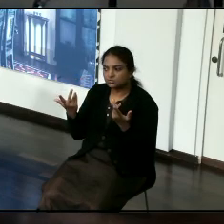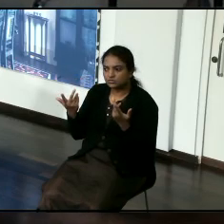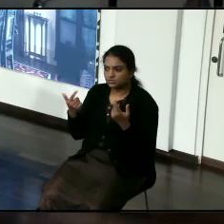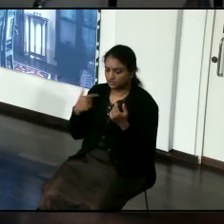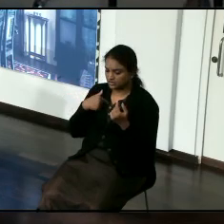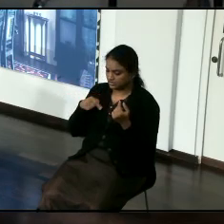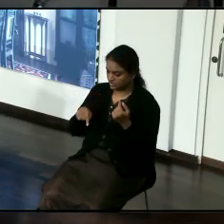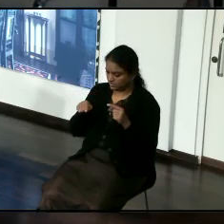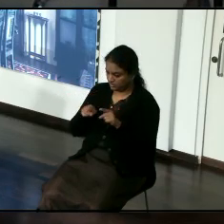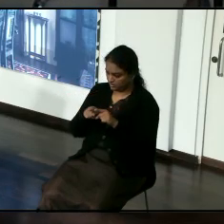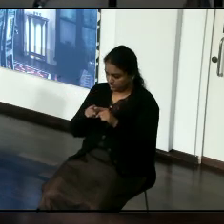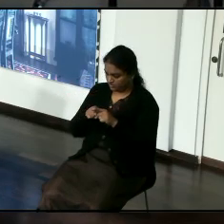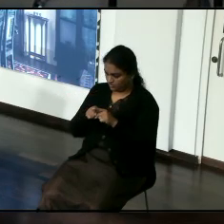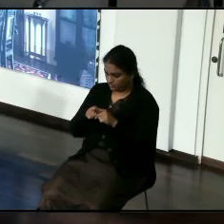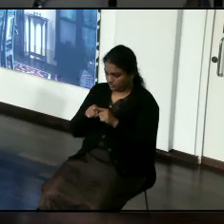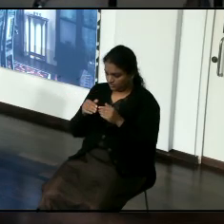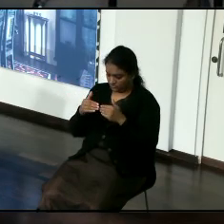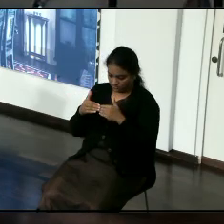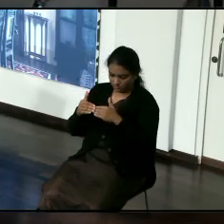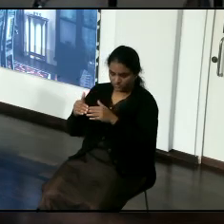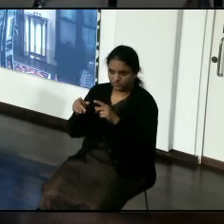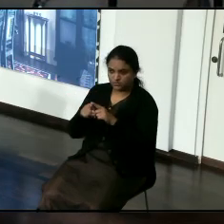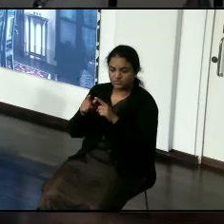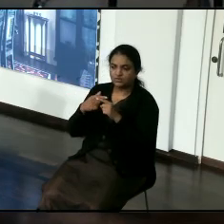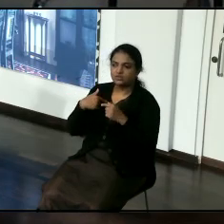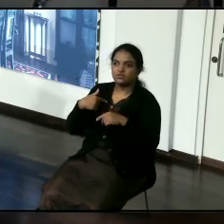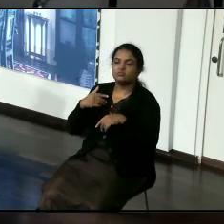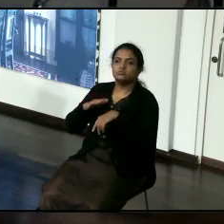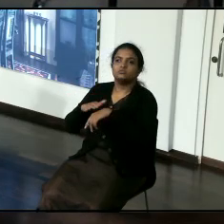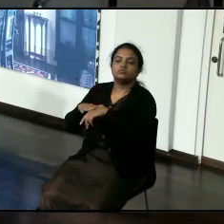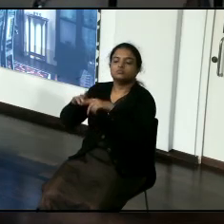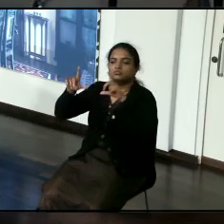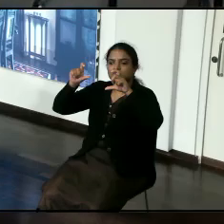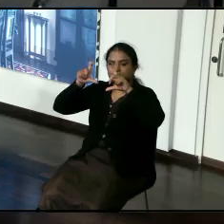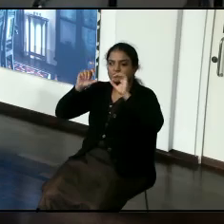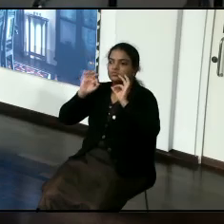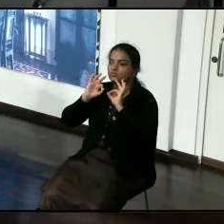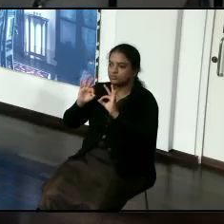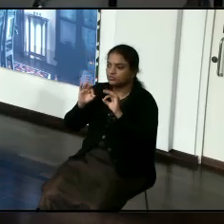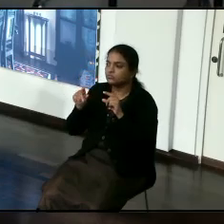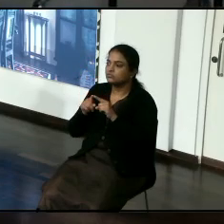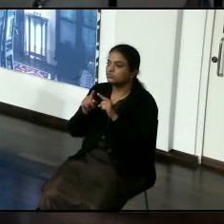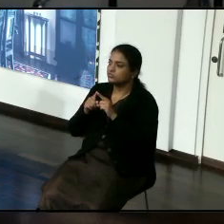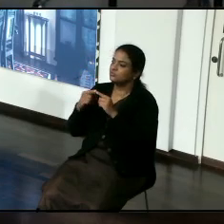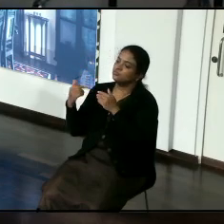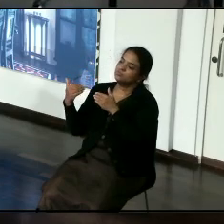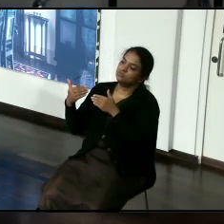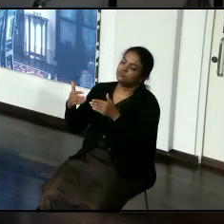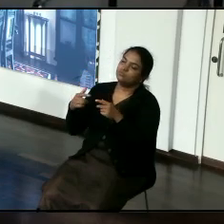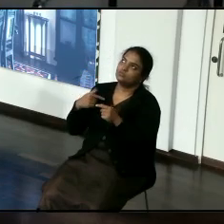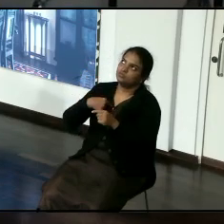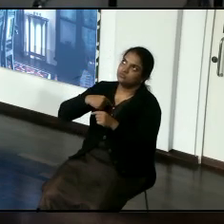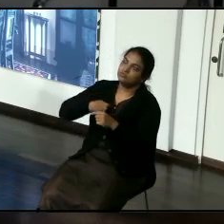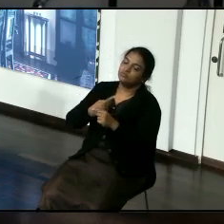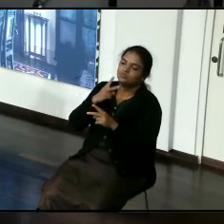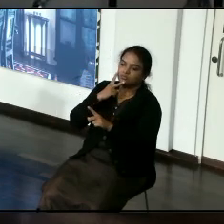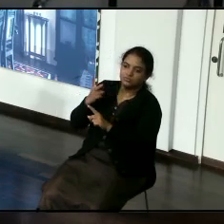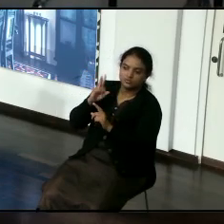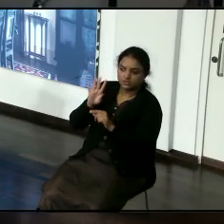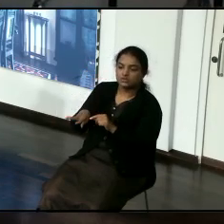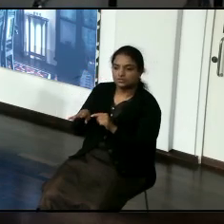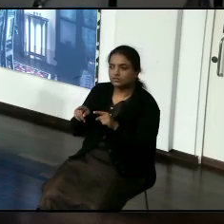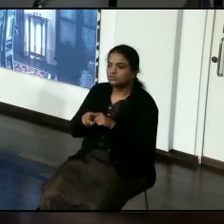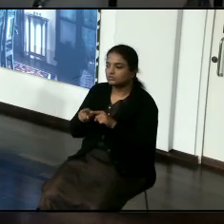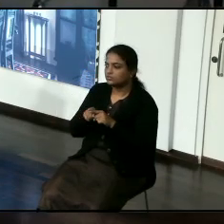in this way, this has been way beyond a photographic exploration. It was also somewhat a journey of self-discovery. And